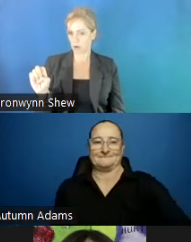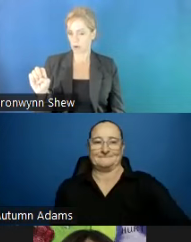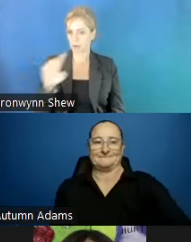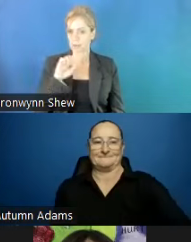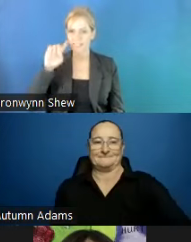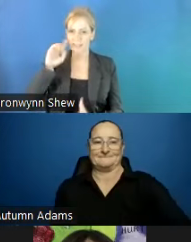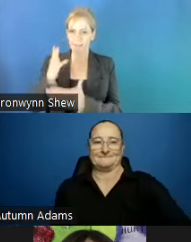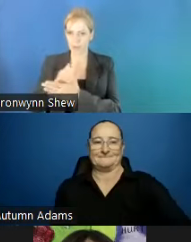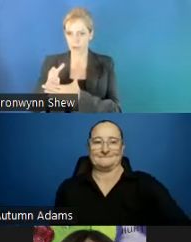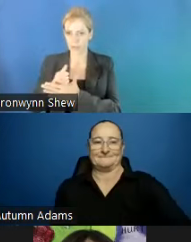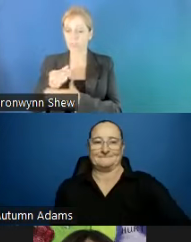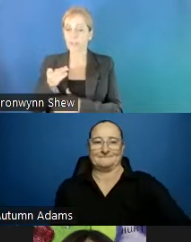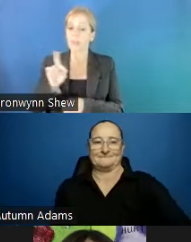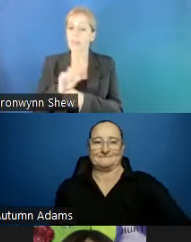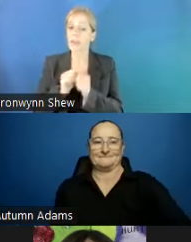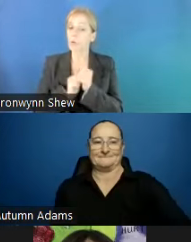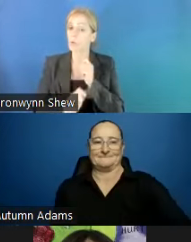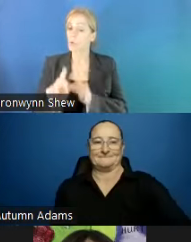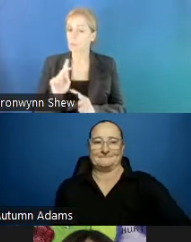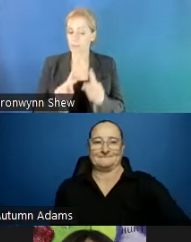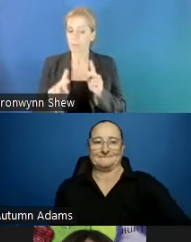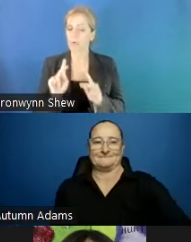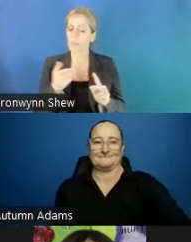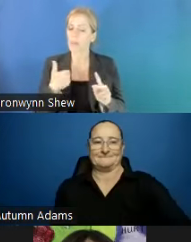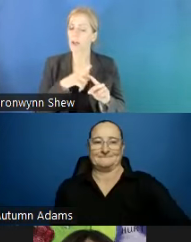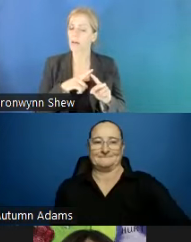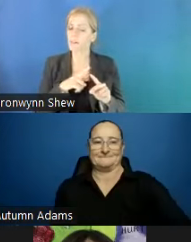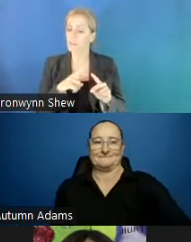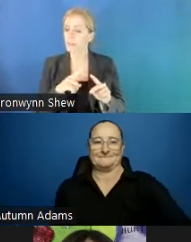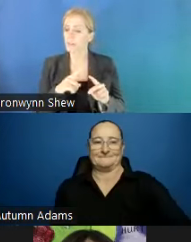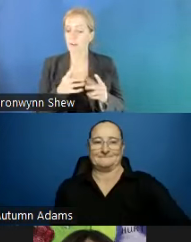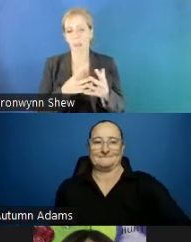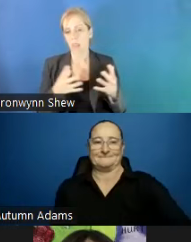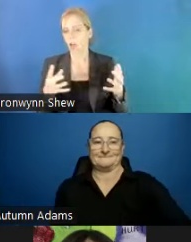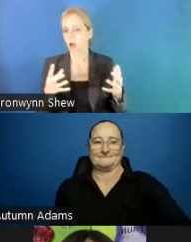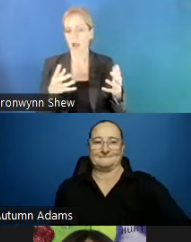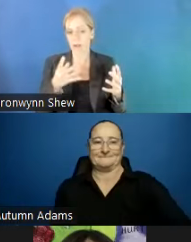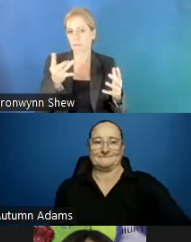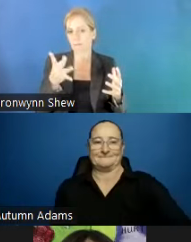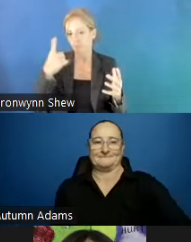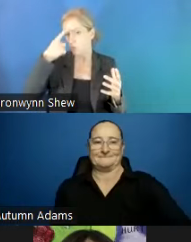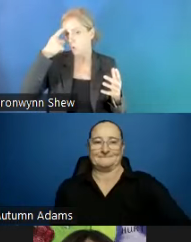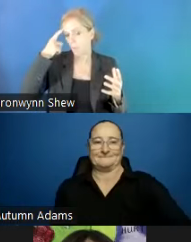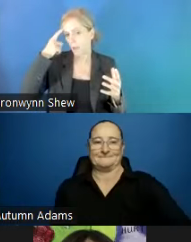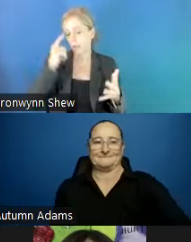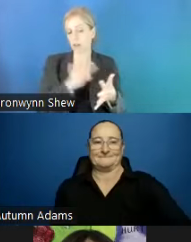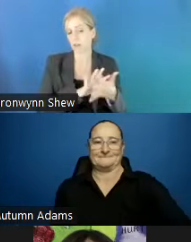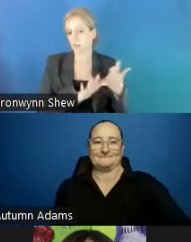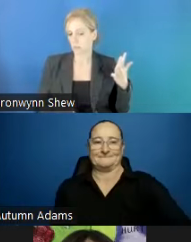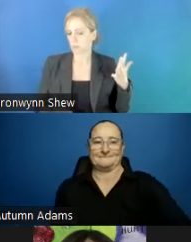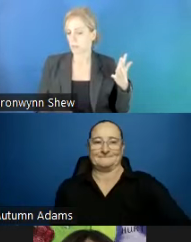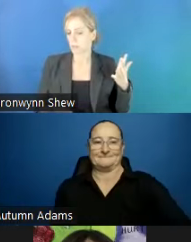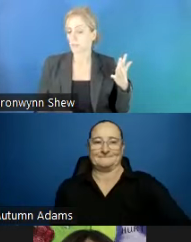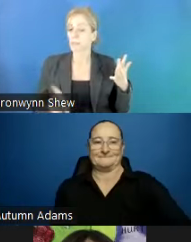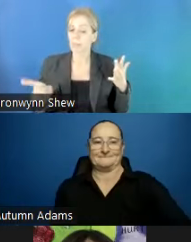have very reasons of trauma, and they work with survivors